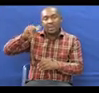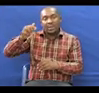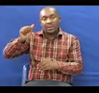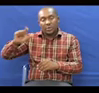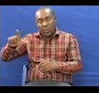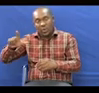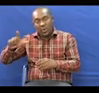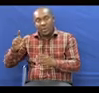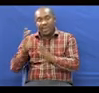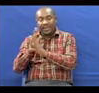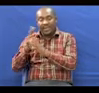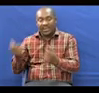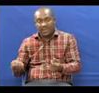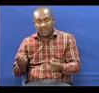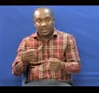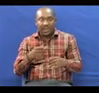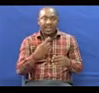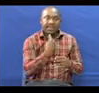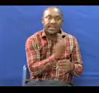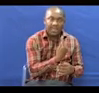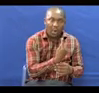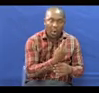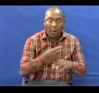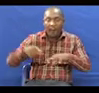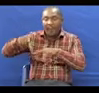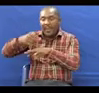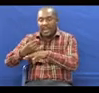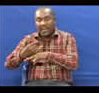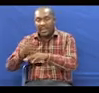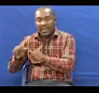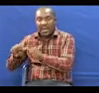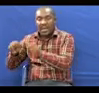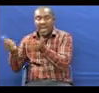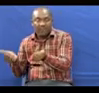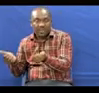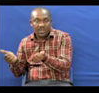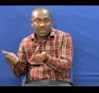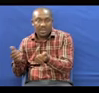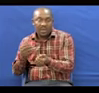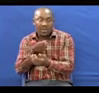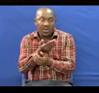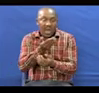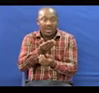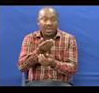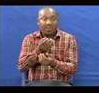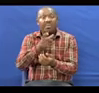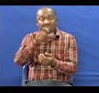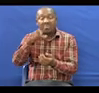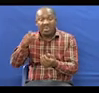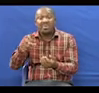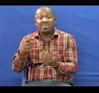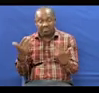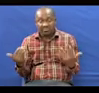about numbers of people who are single or married, or it can be divorced, or those other